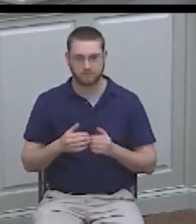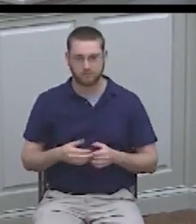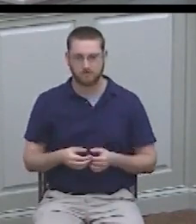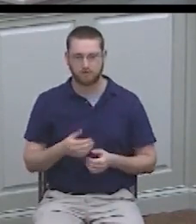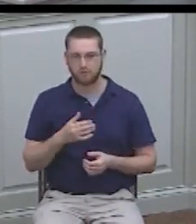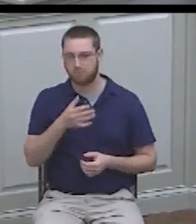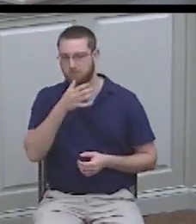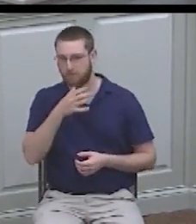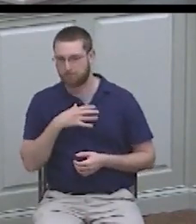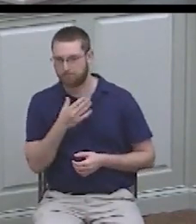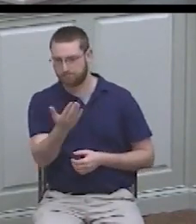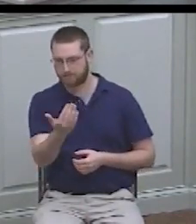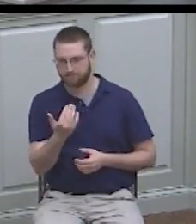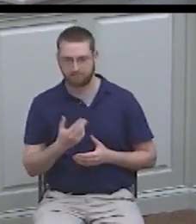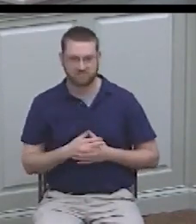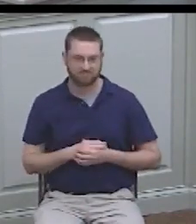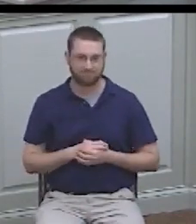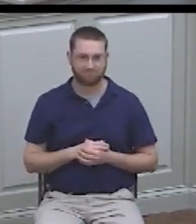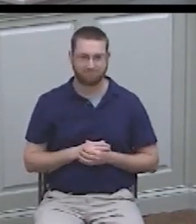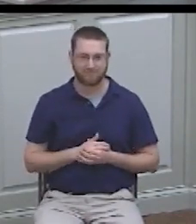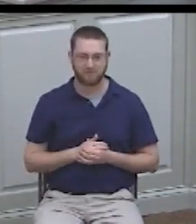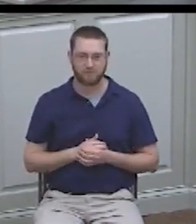take the microphone.